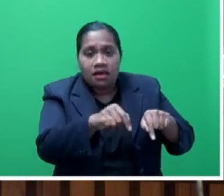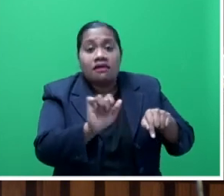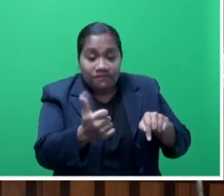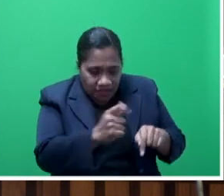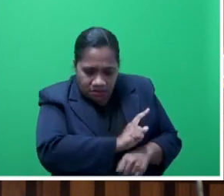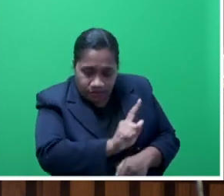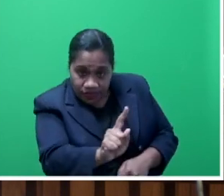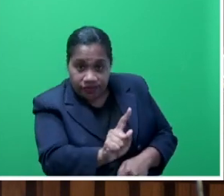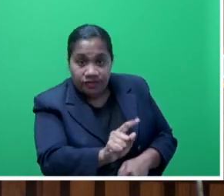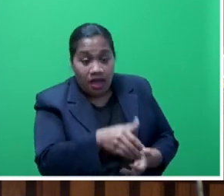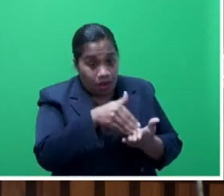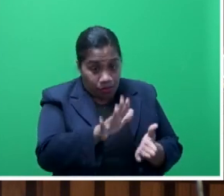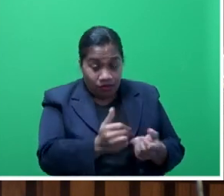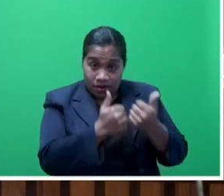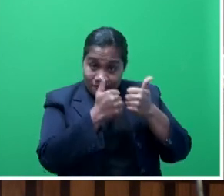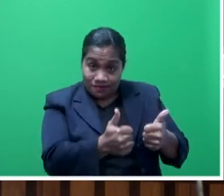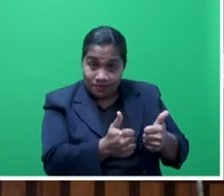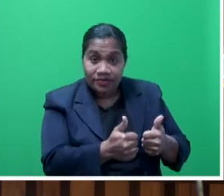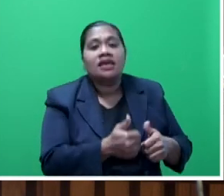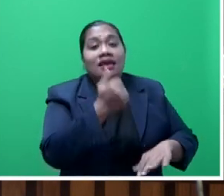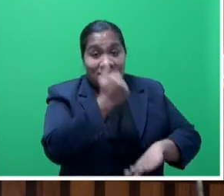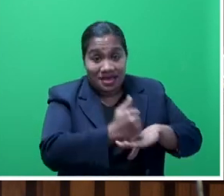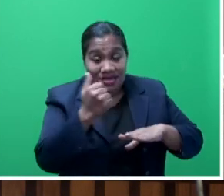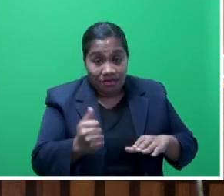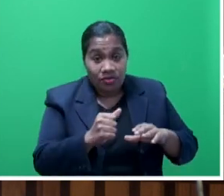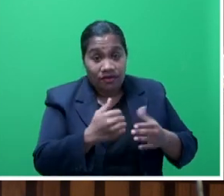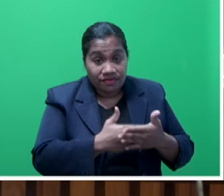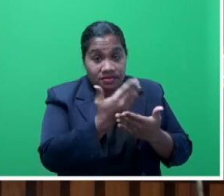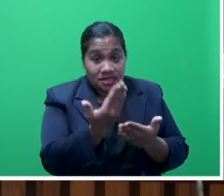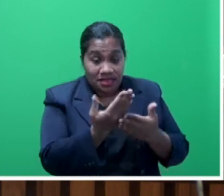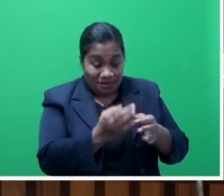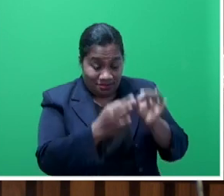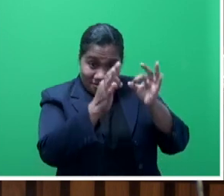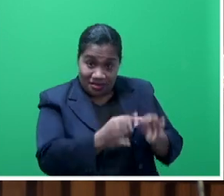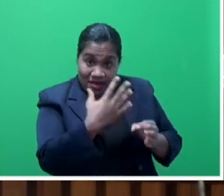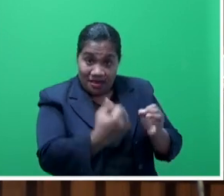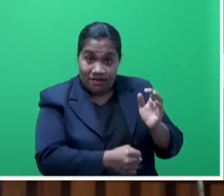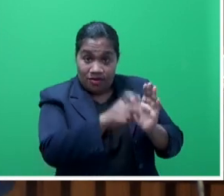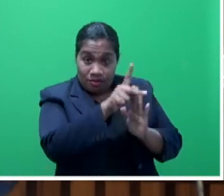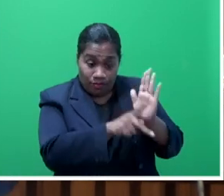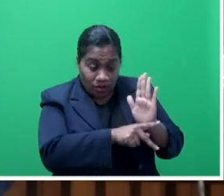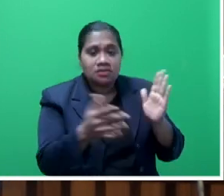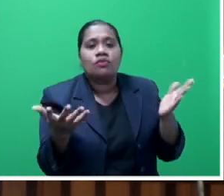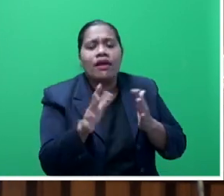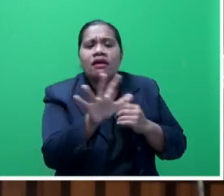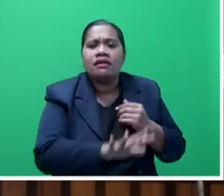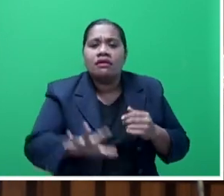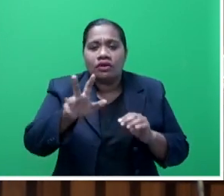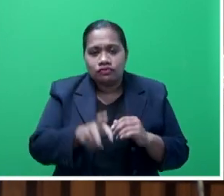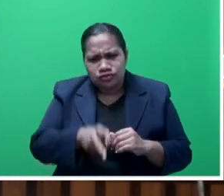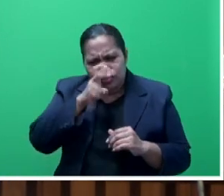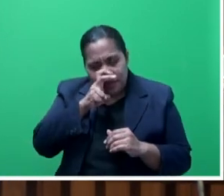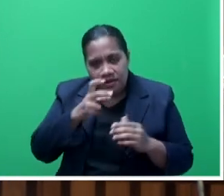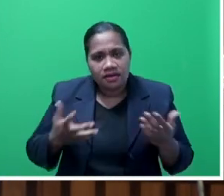Cabinet to get the approval of Cabinet. It's the government of the day that decides on the policy in which areas there should be restriction. Now, there was a